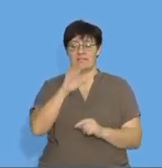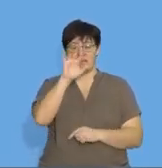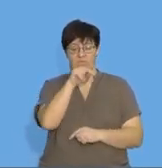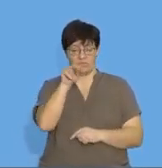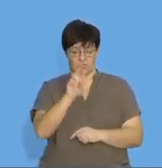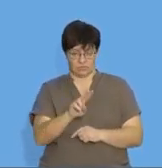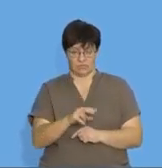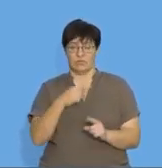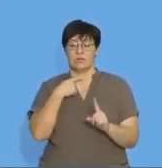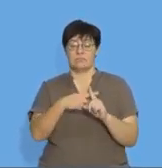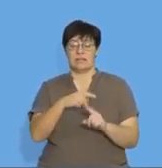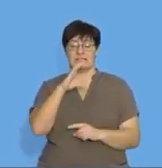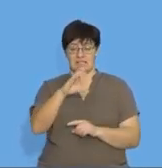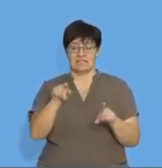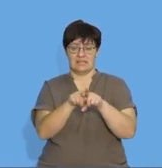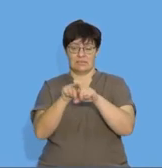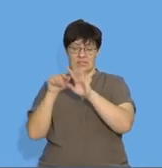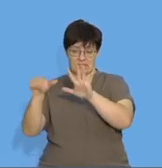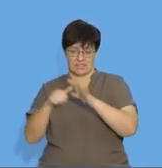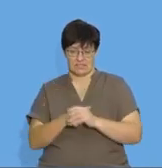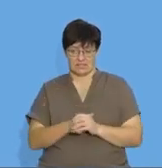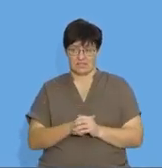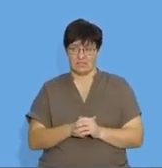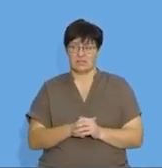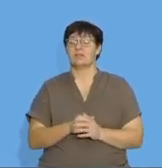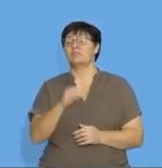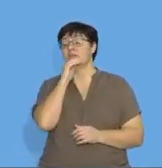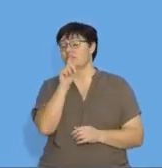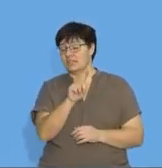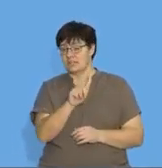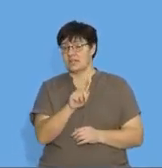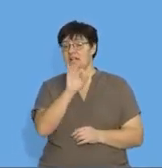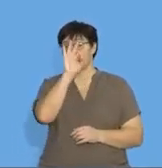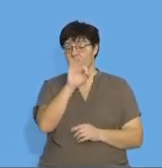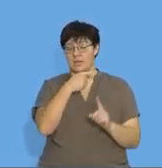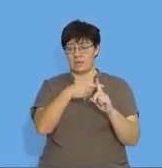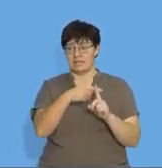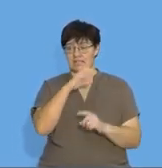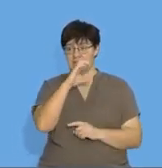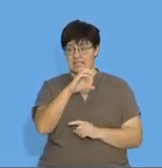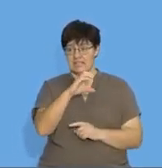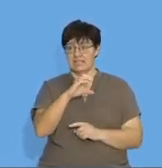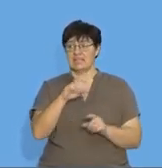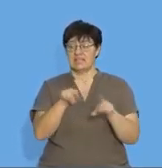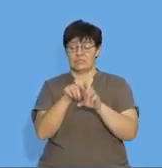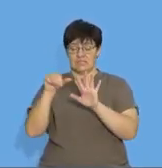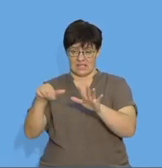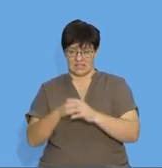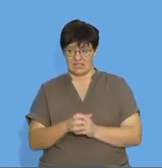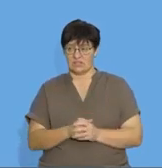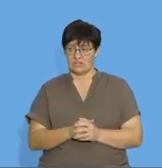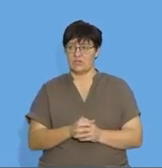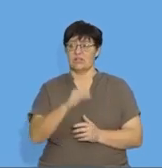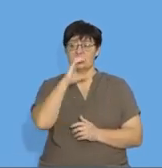2 plus c is equal to 6, which means I'm going to have 3 plus c is equal to 6. So c is